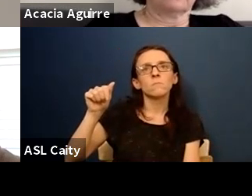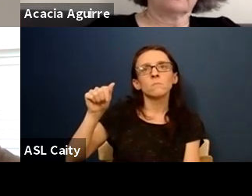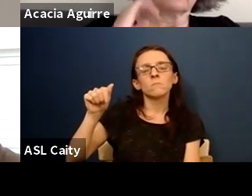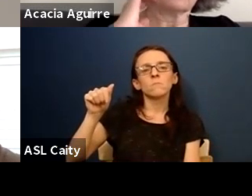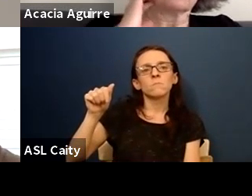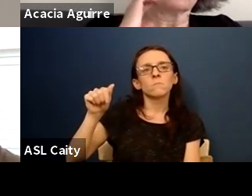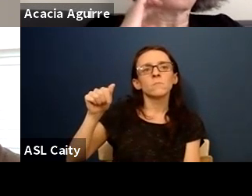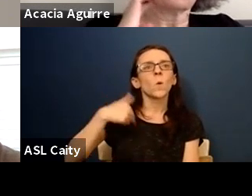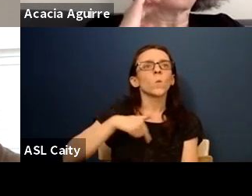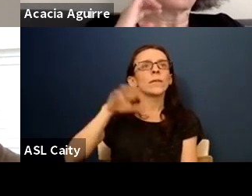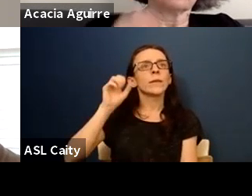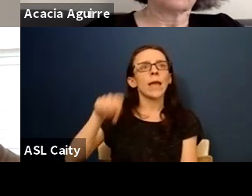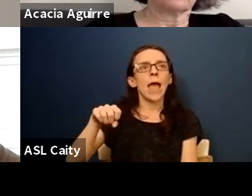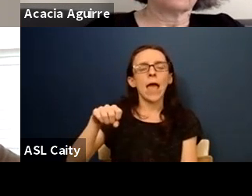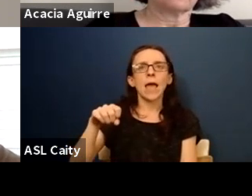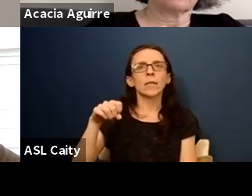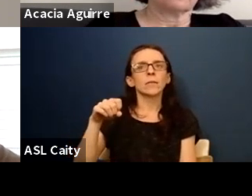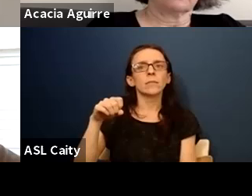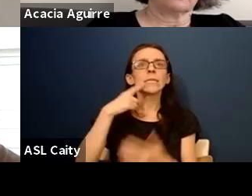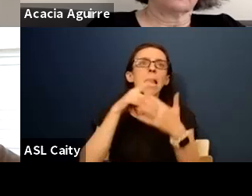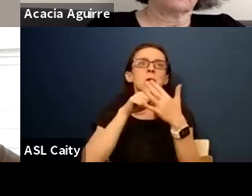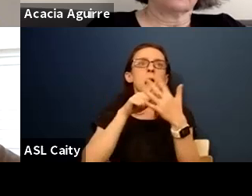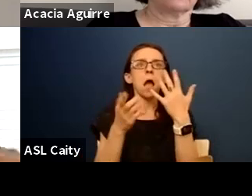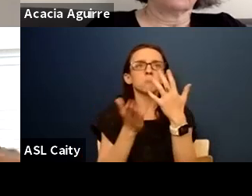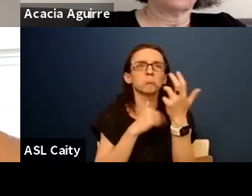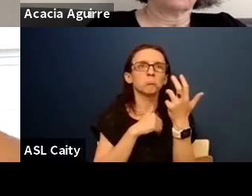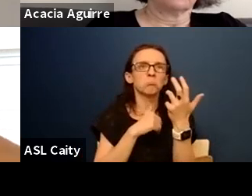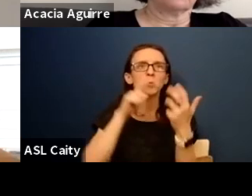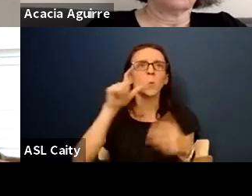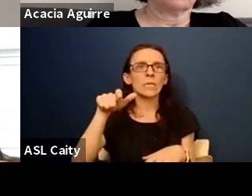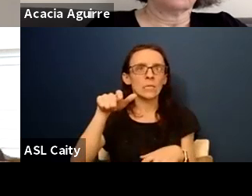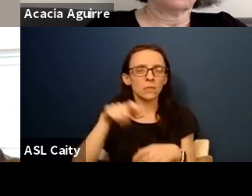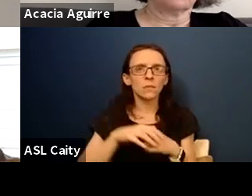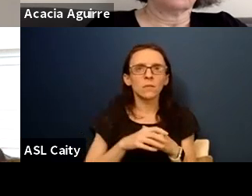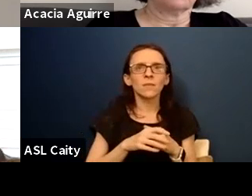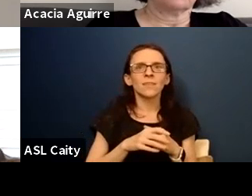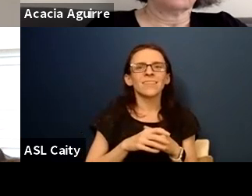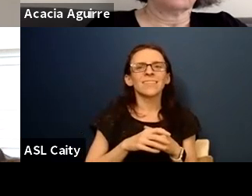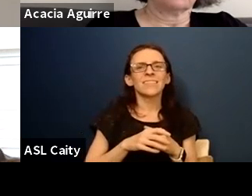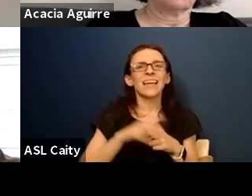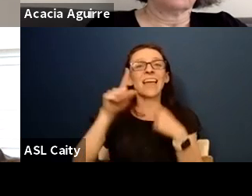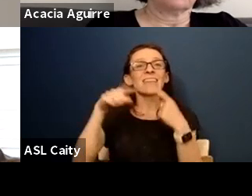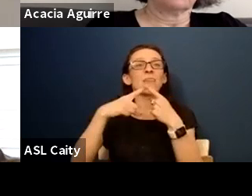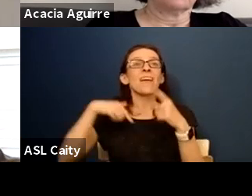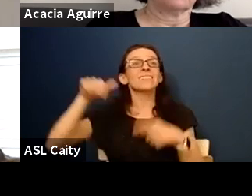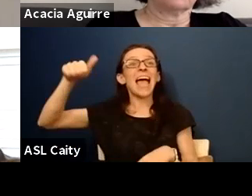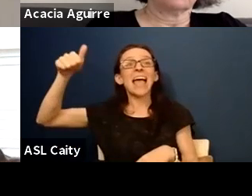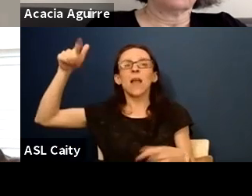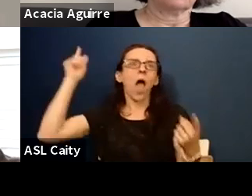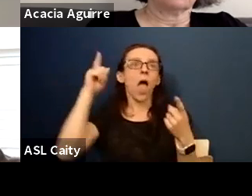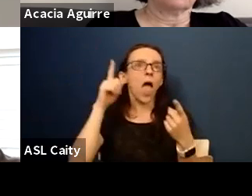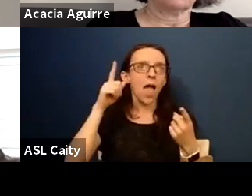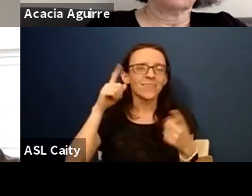these options off the table and maybe get from 10 no, I'm just teasing, get from